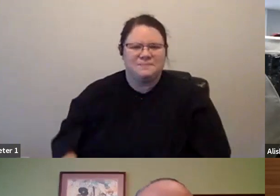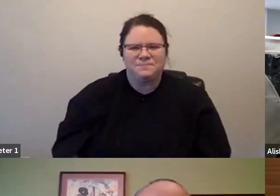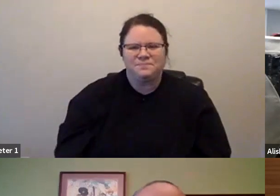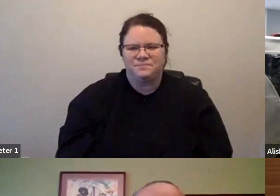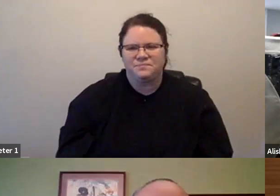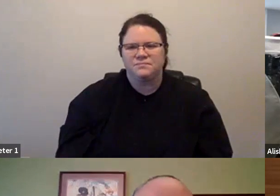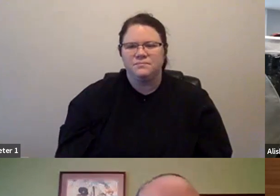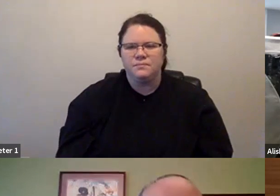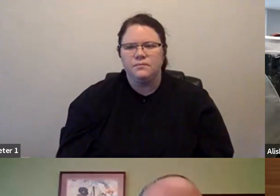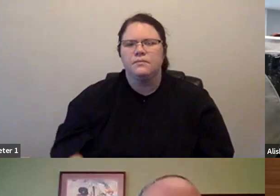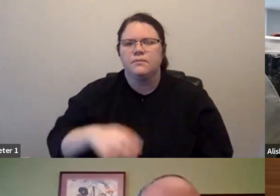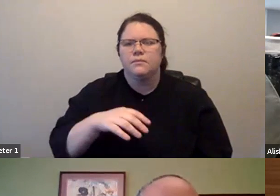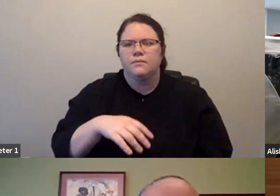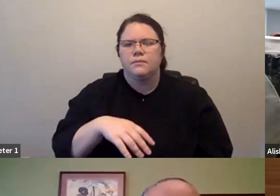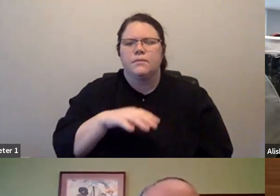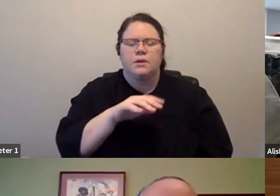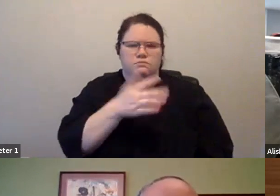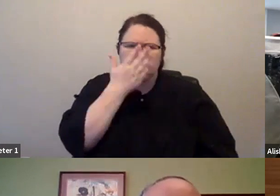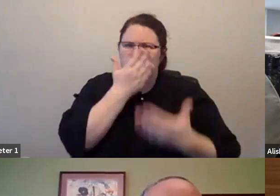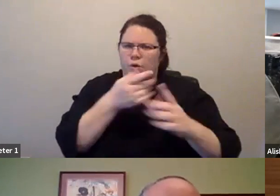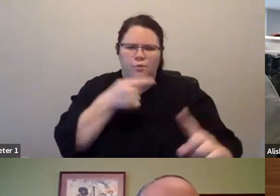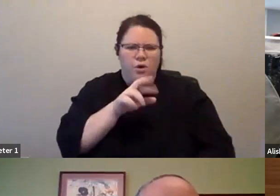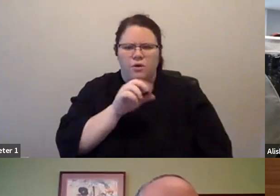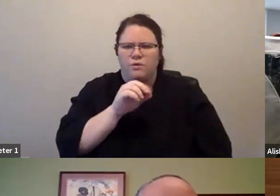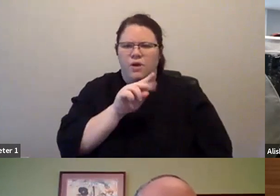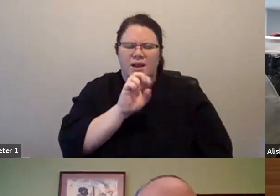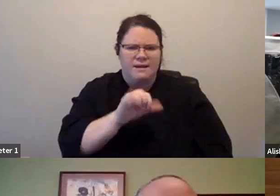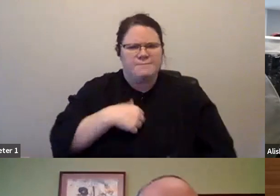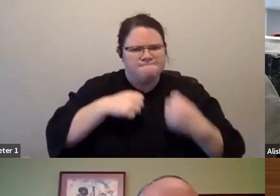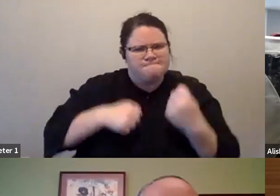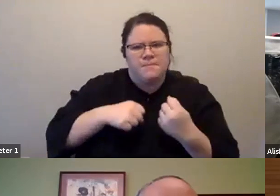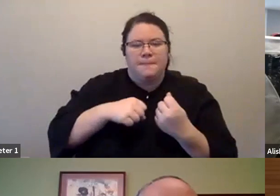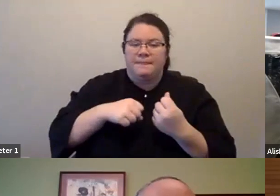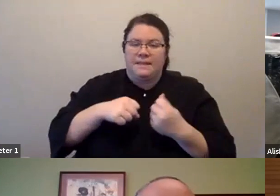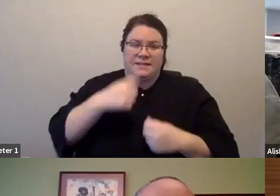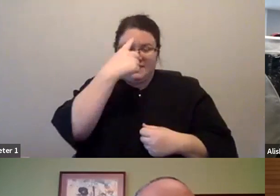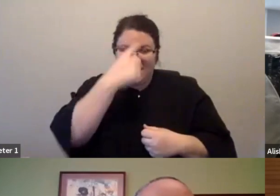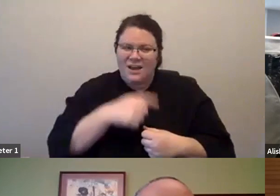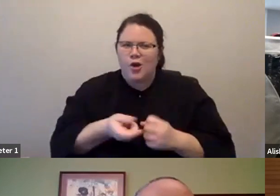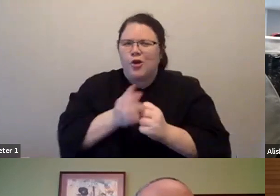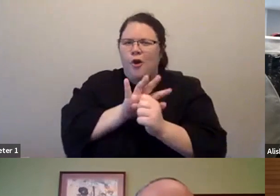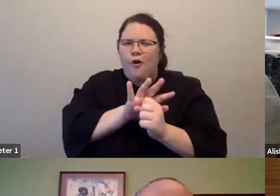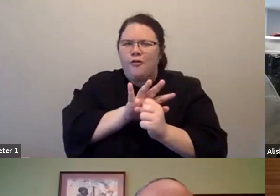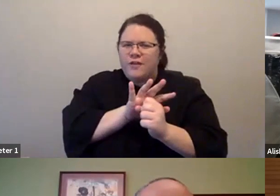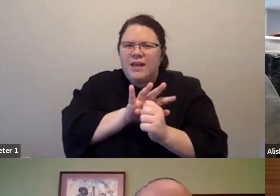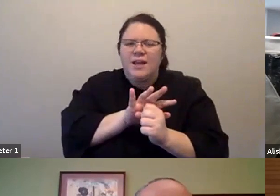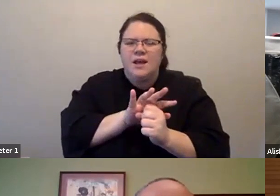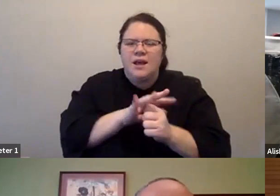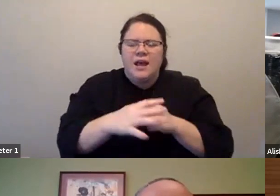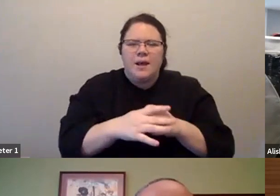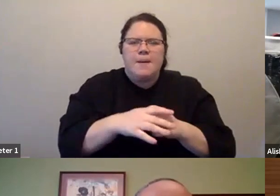Rodney, I think that's a great point. I'll just add on that I really believe that COVID in many ways forced us to innovate how we do our